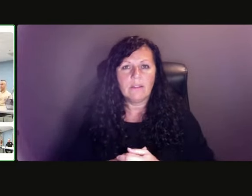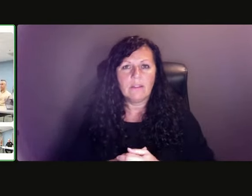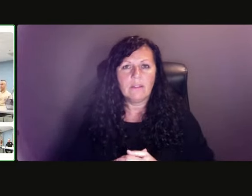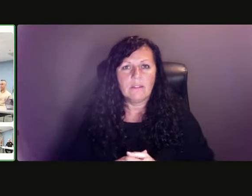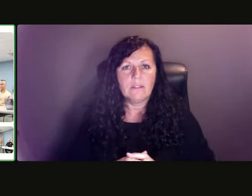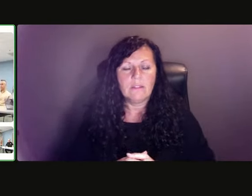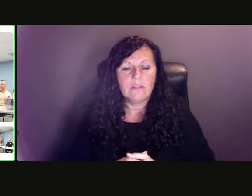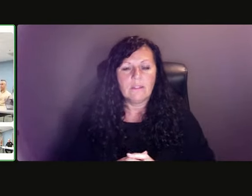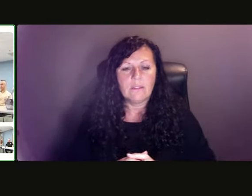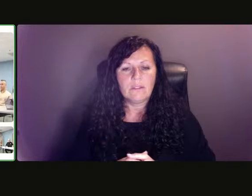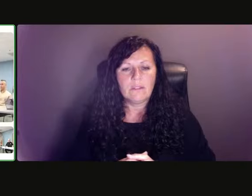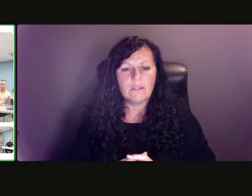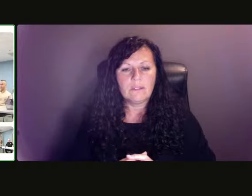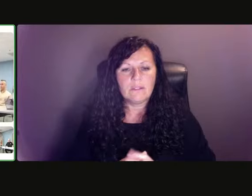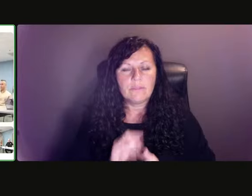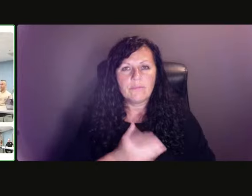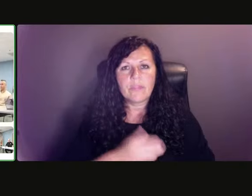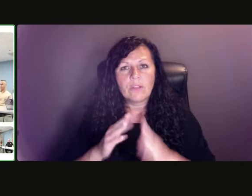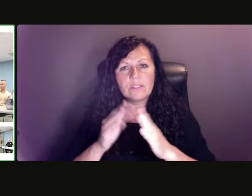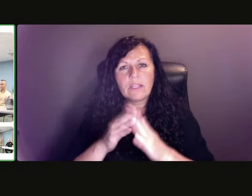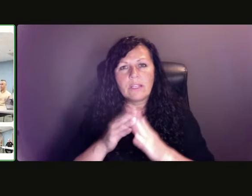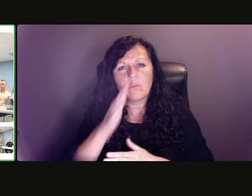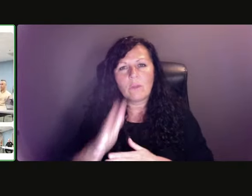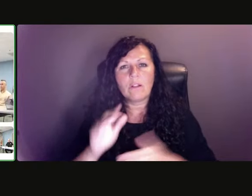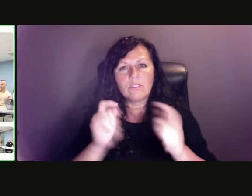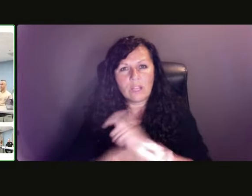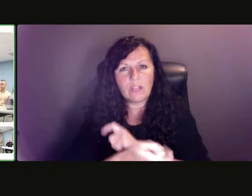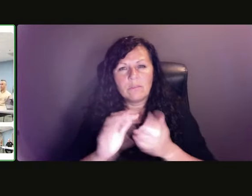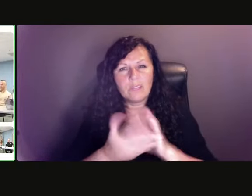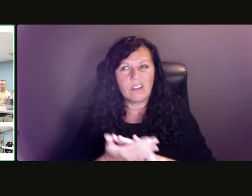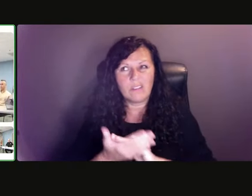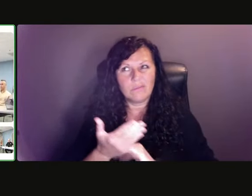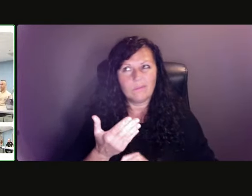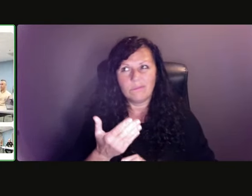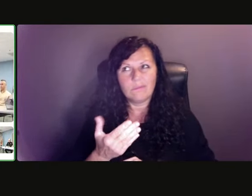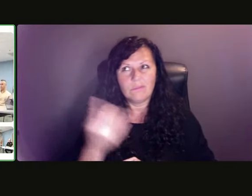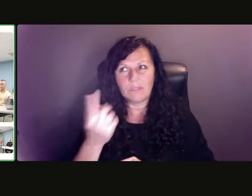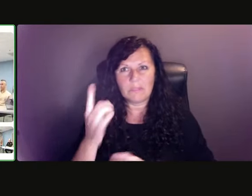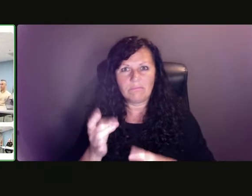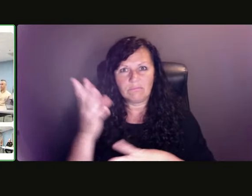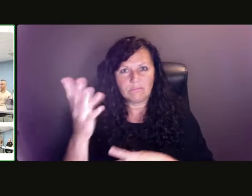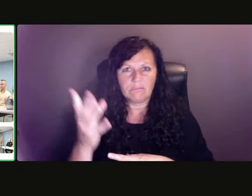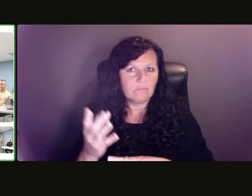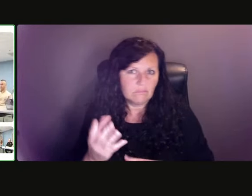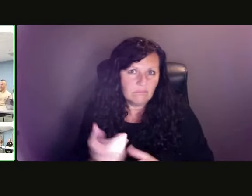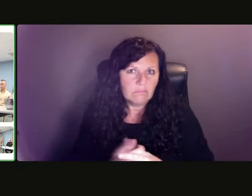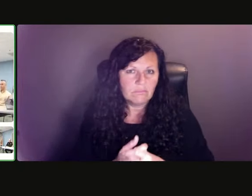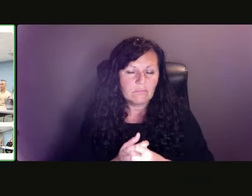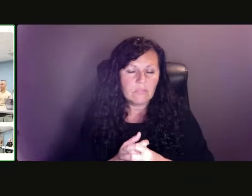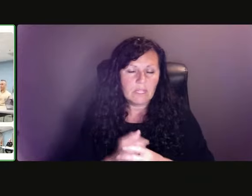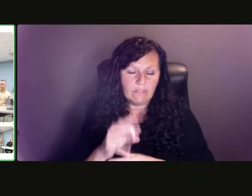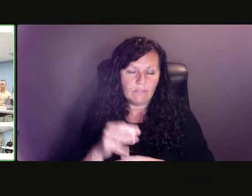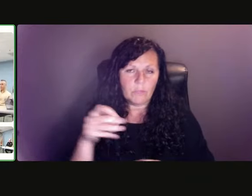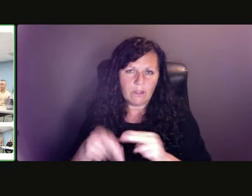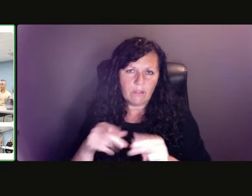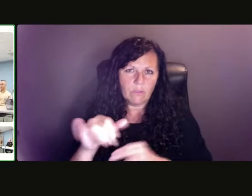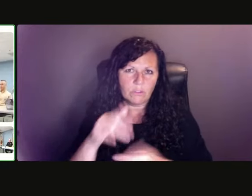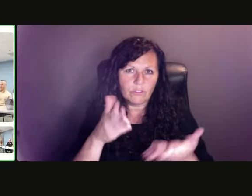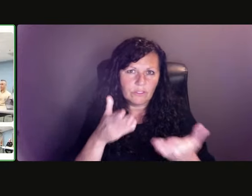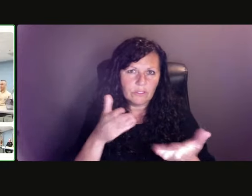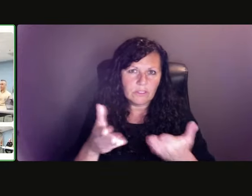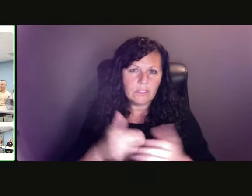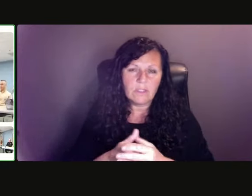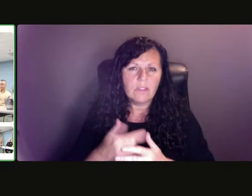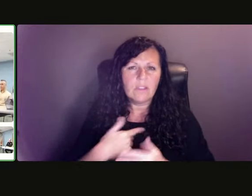a very different place than it is today, and not in a good way if we cut those services. I'm not willing to have a city without a